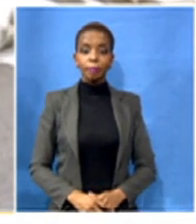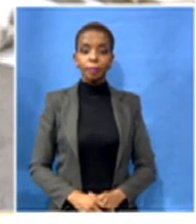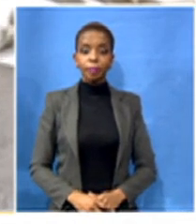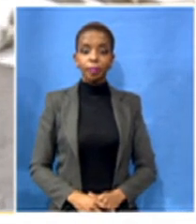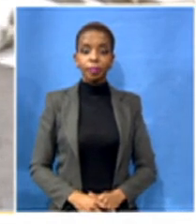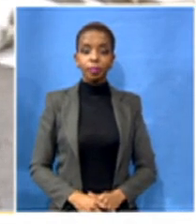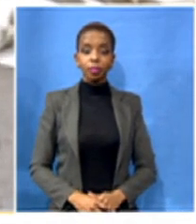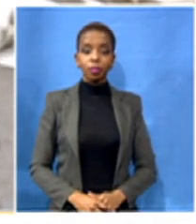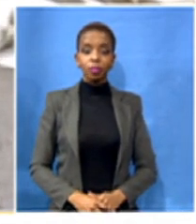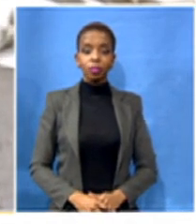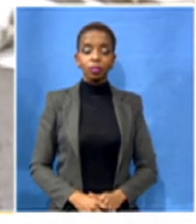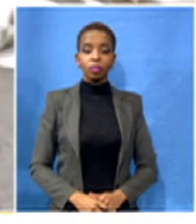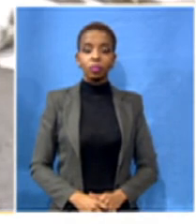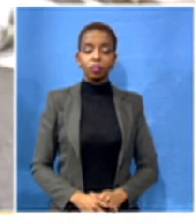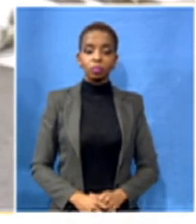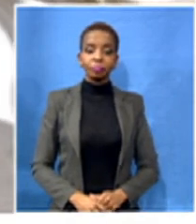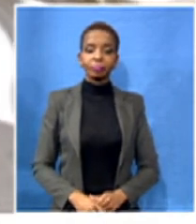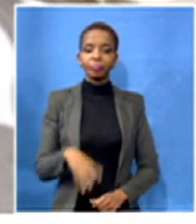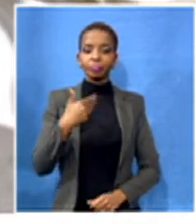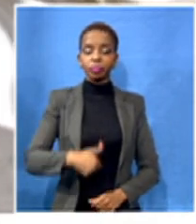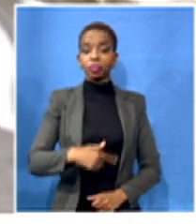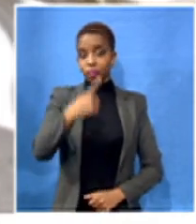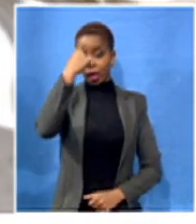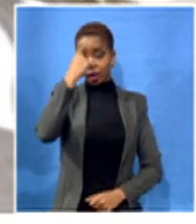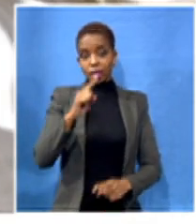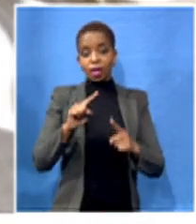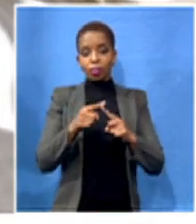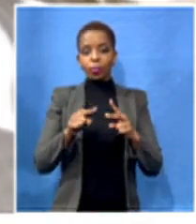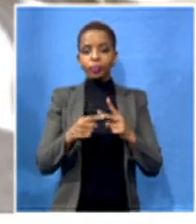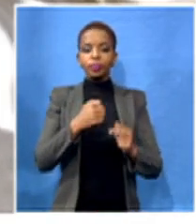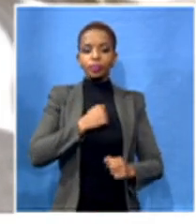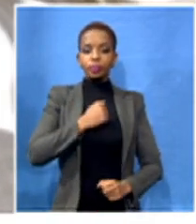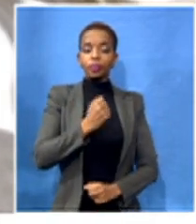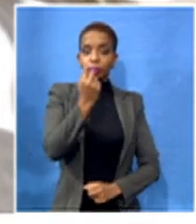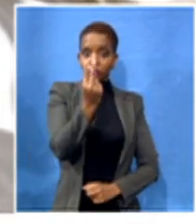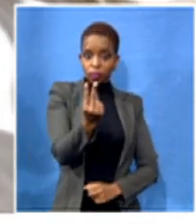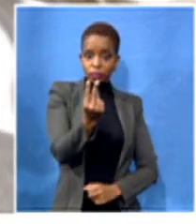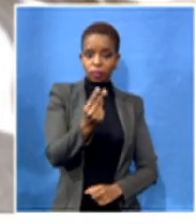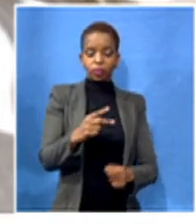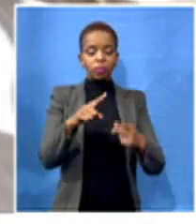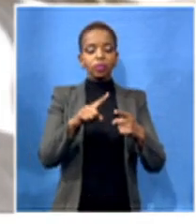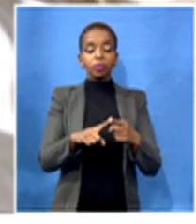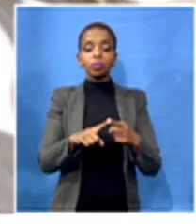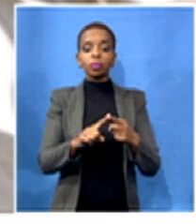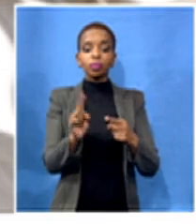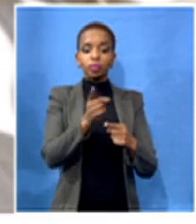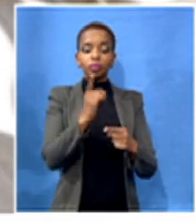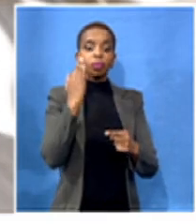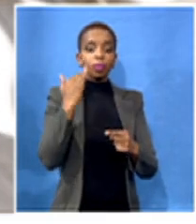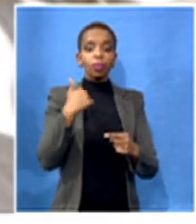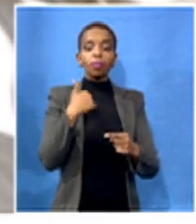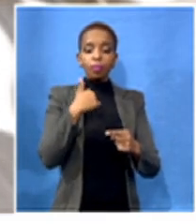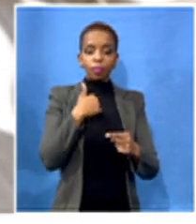I think, let me just make two points. The first point is that I actually went and downloaded the study from